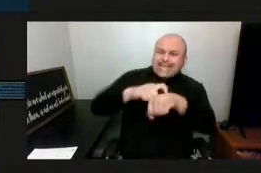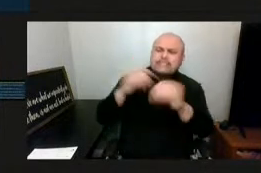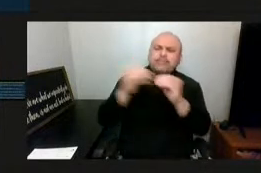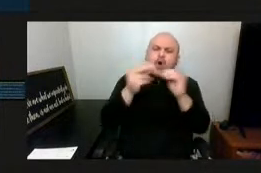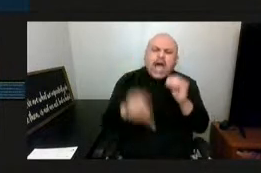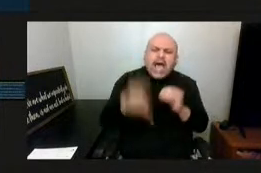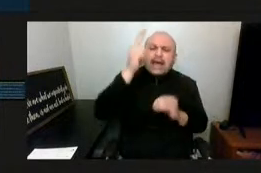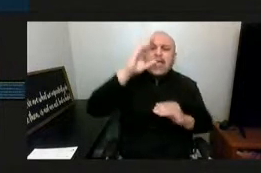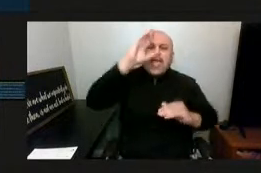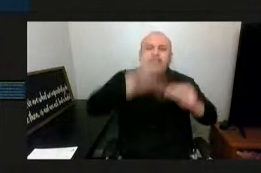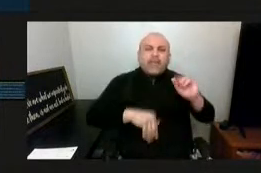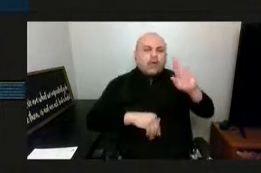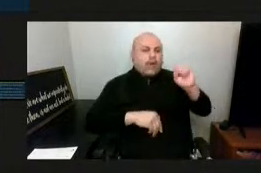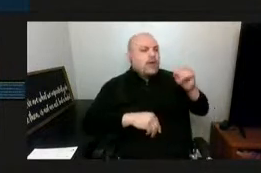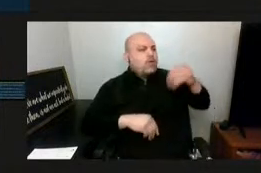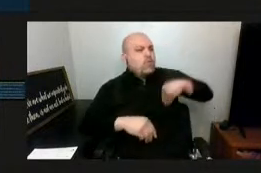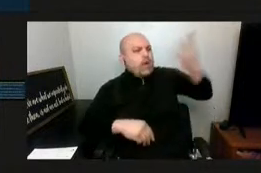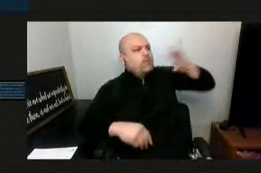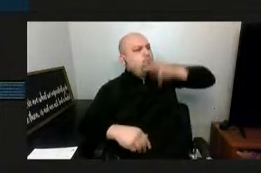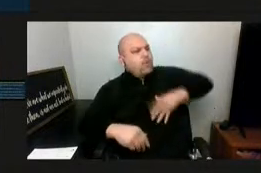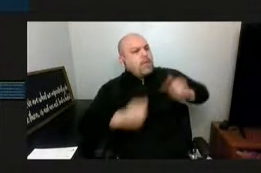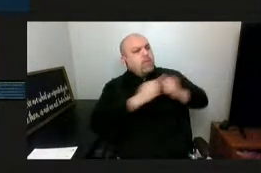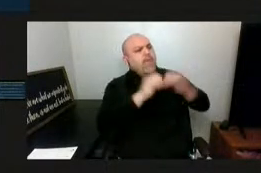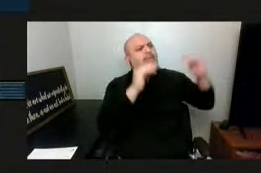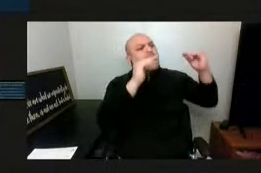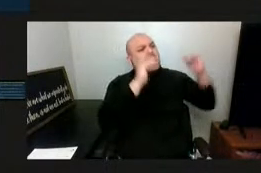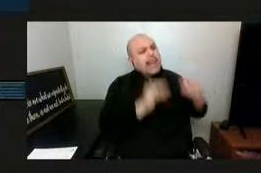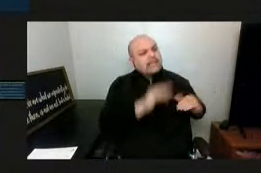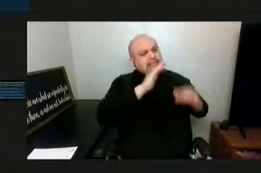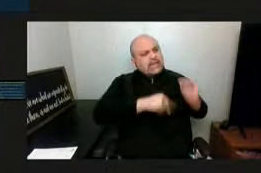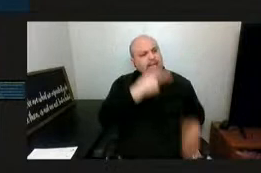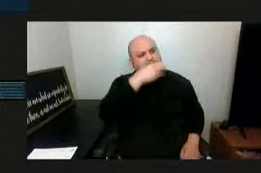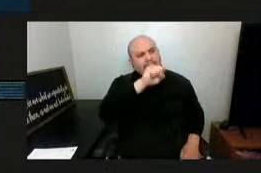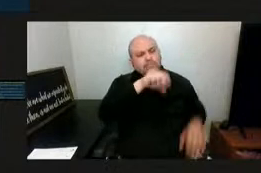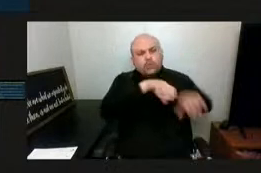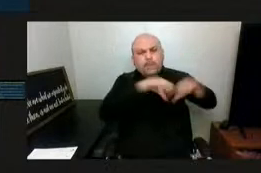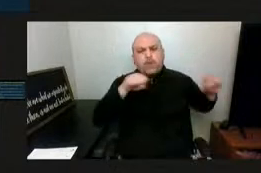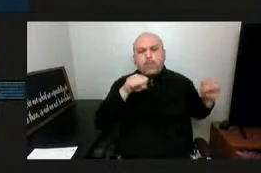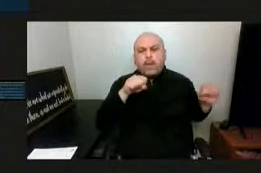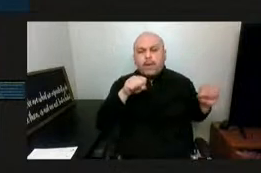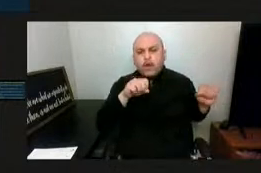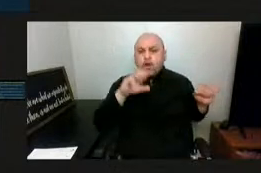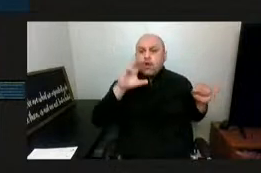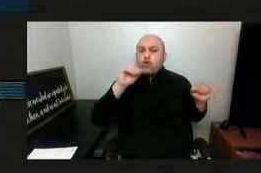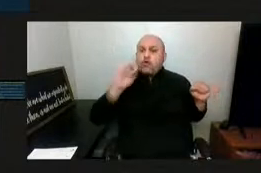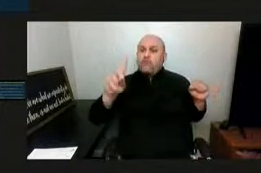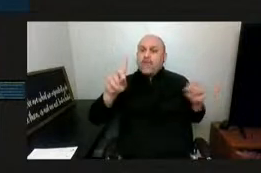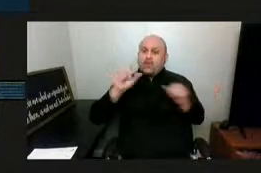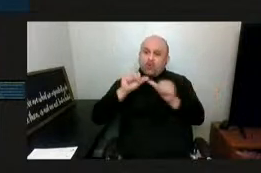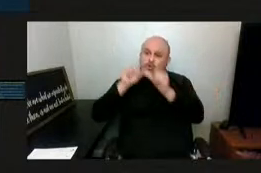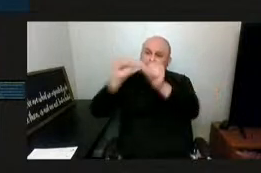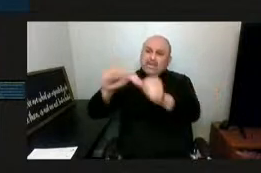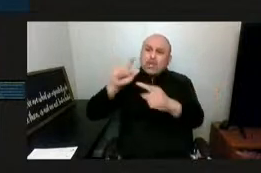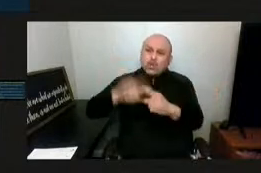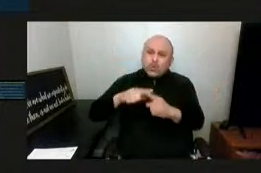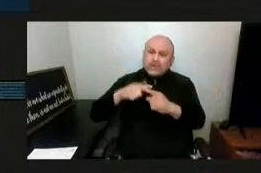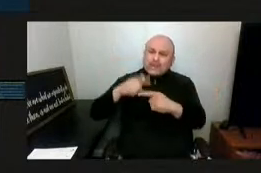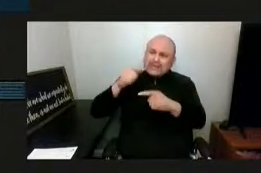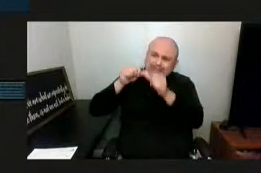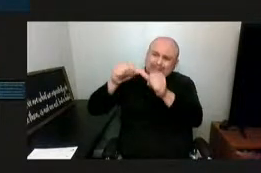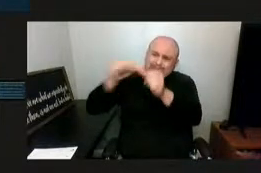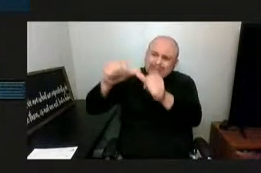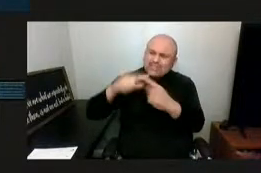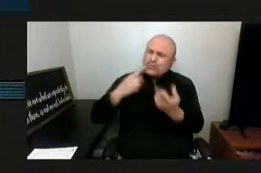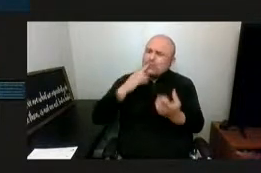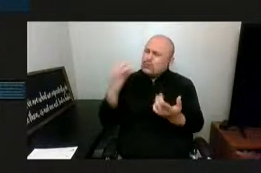of white women with less than a high school diploma. COVID continues to play a devastating role in families